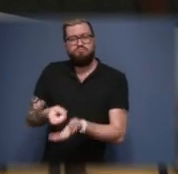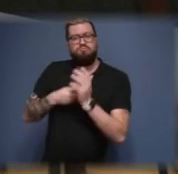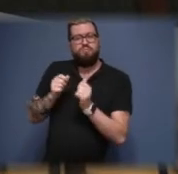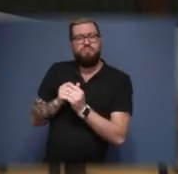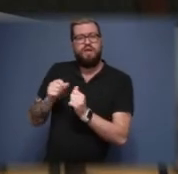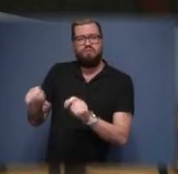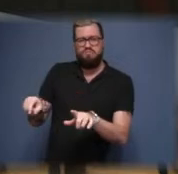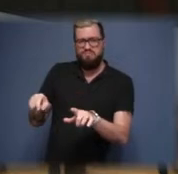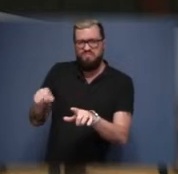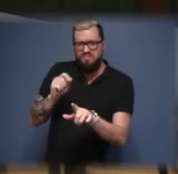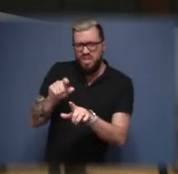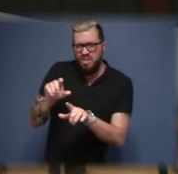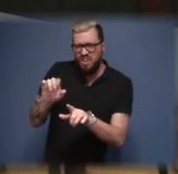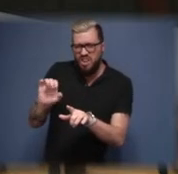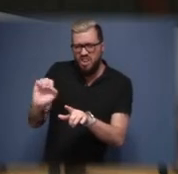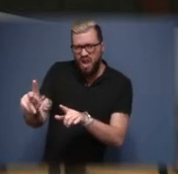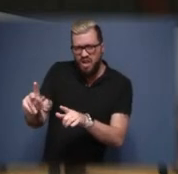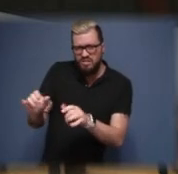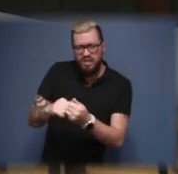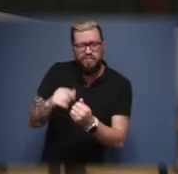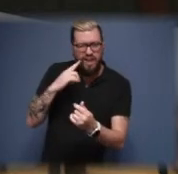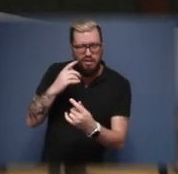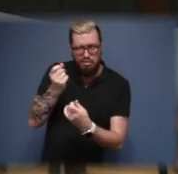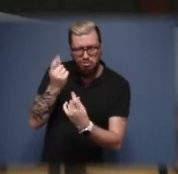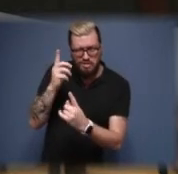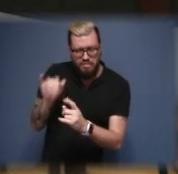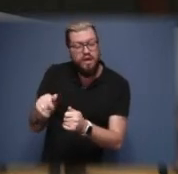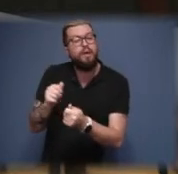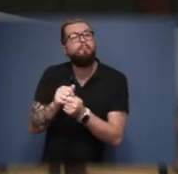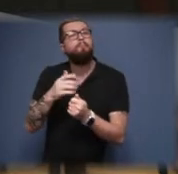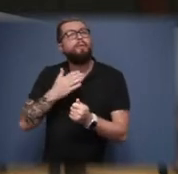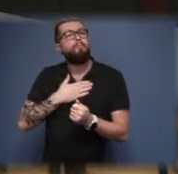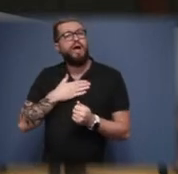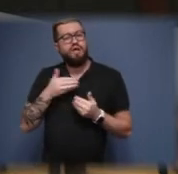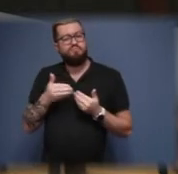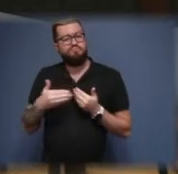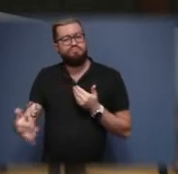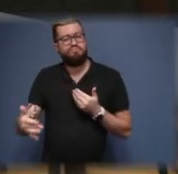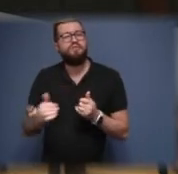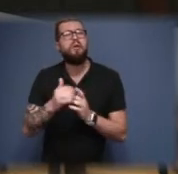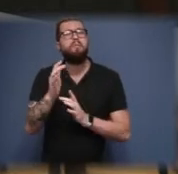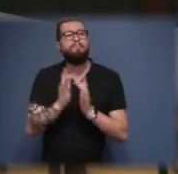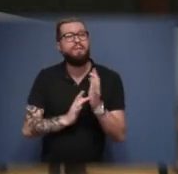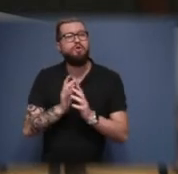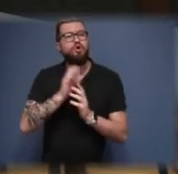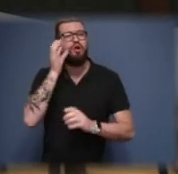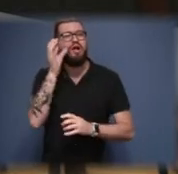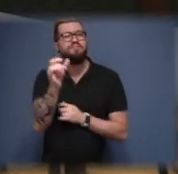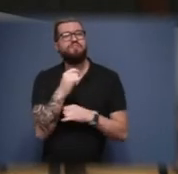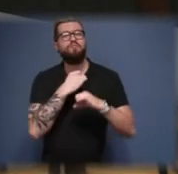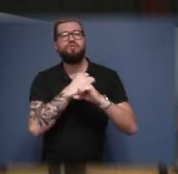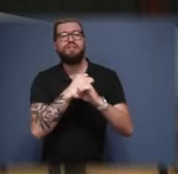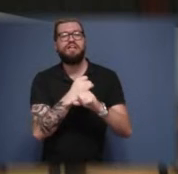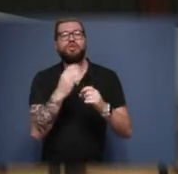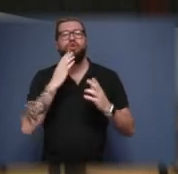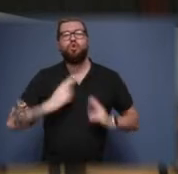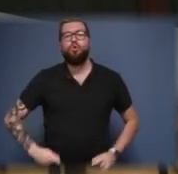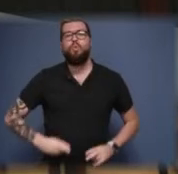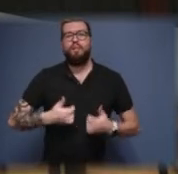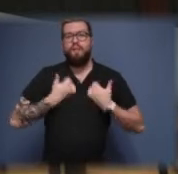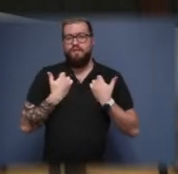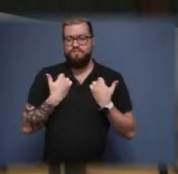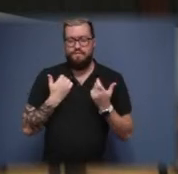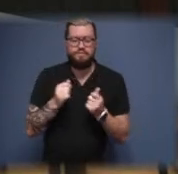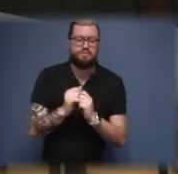I have a grasp of that. But I would like to continue my series on the biblical concept of protecting human life, in which